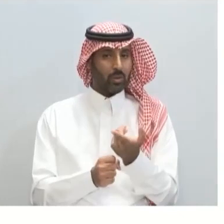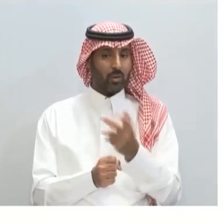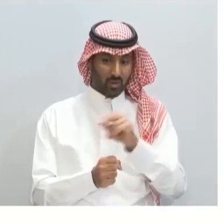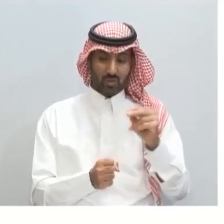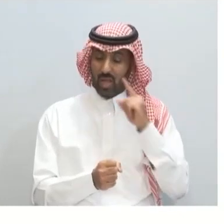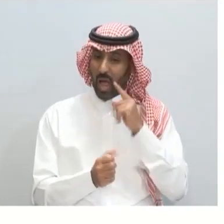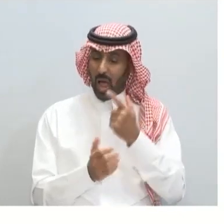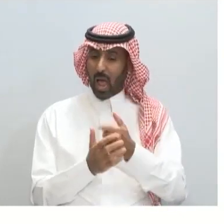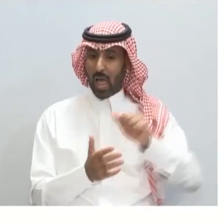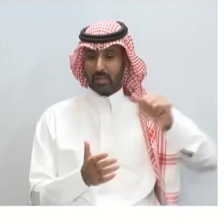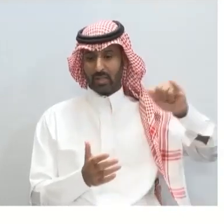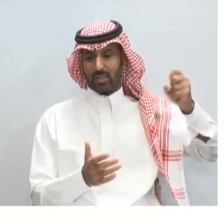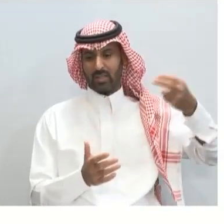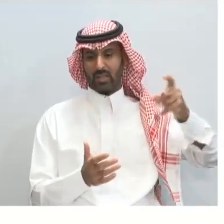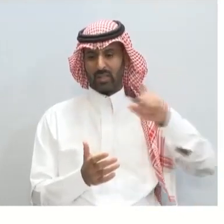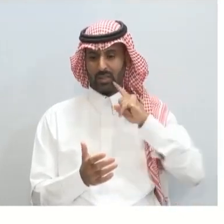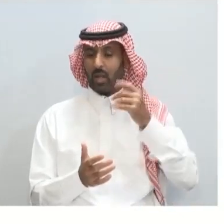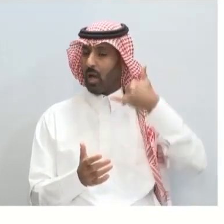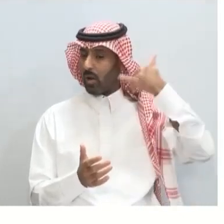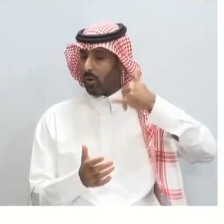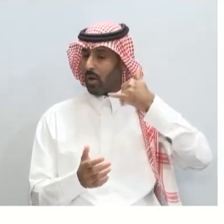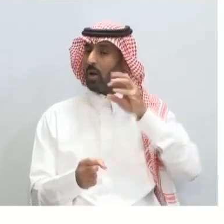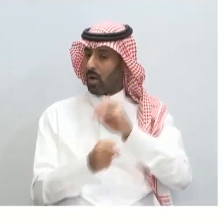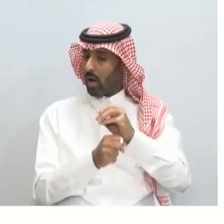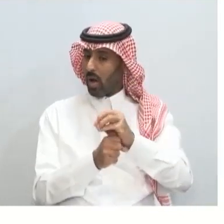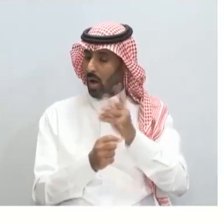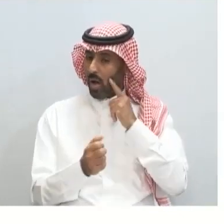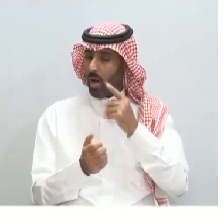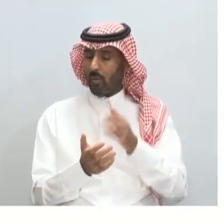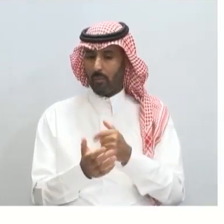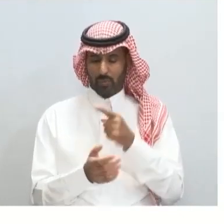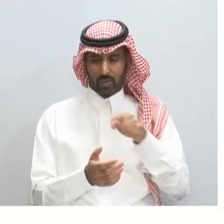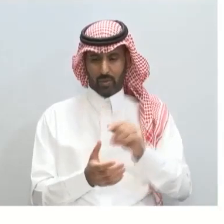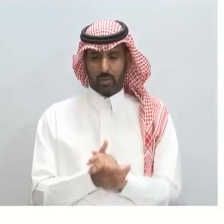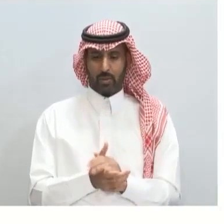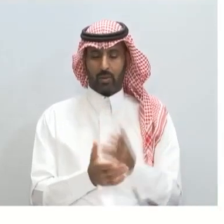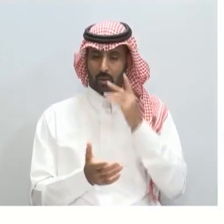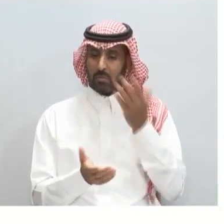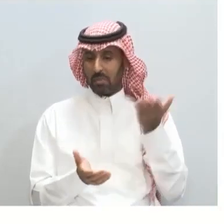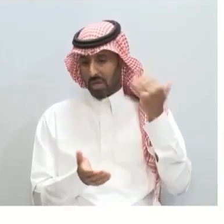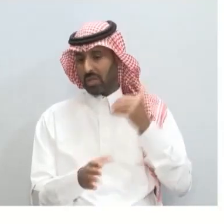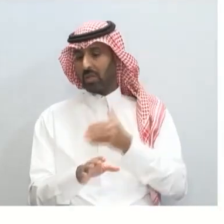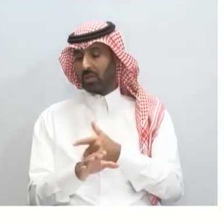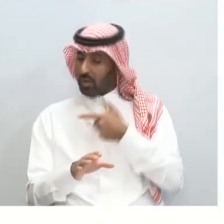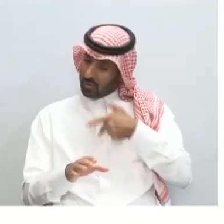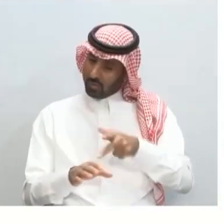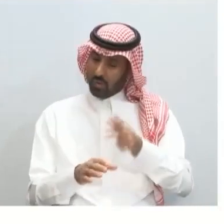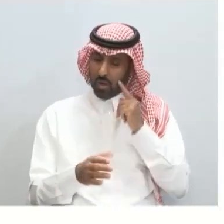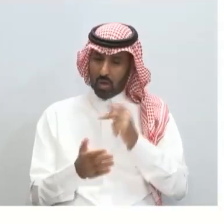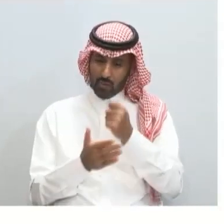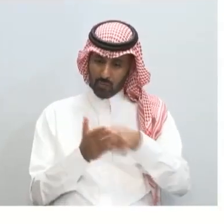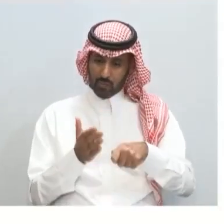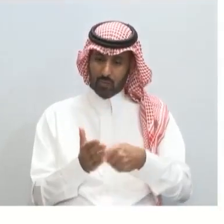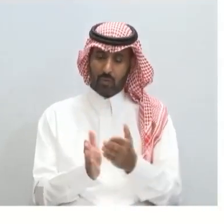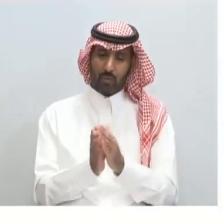different for me I would have called them and told them about the mistake then later of course I would go to pay